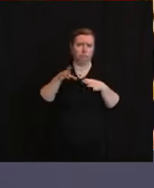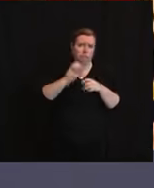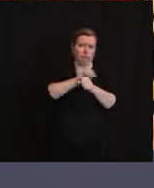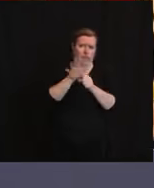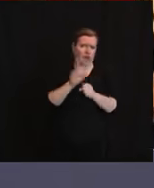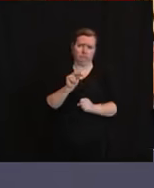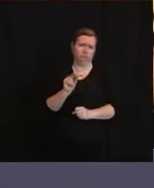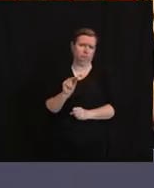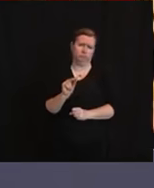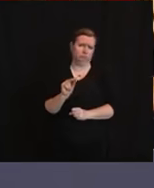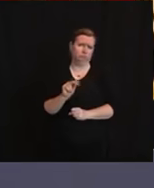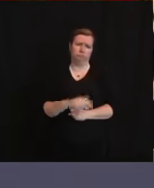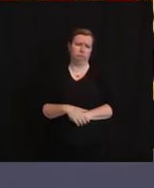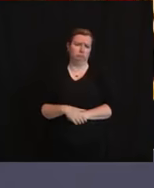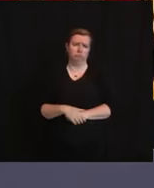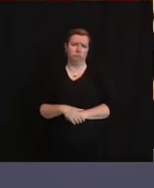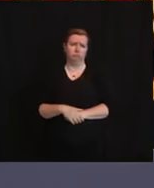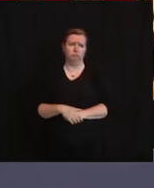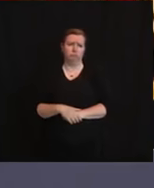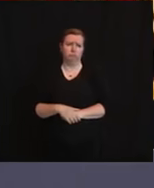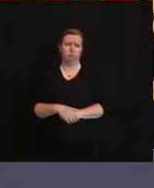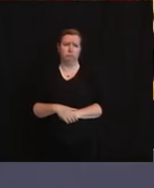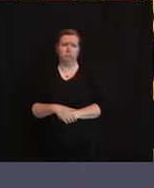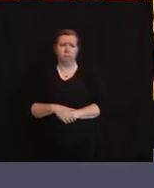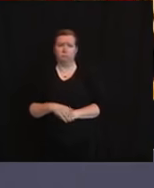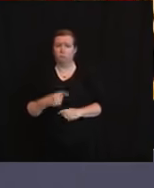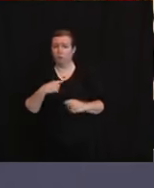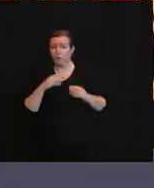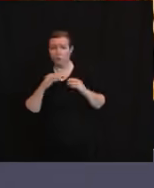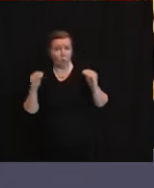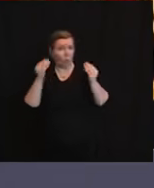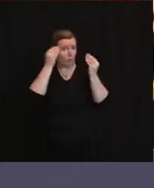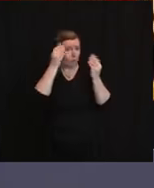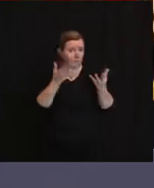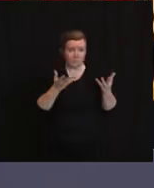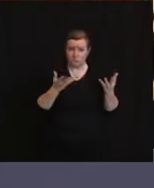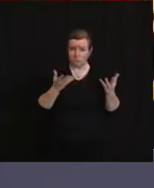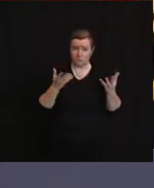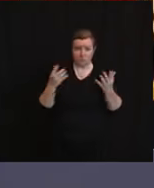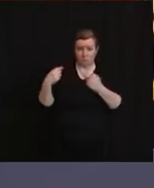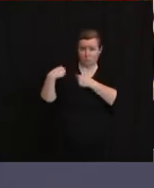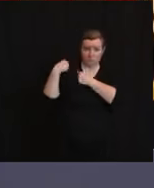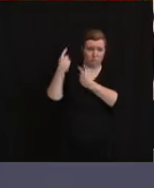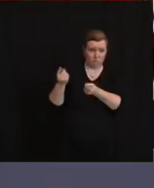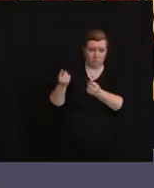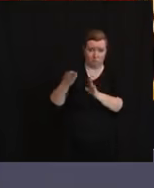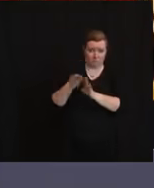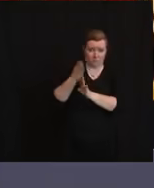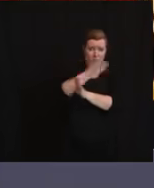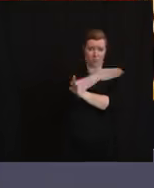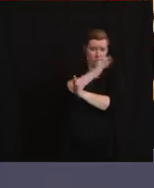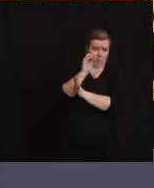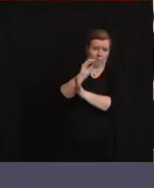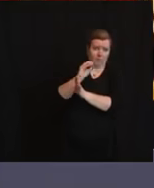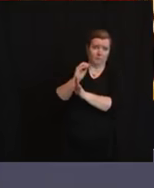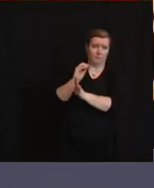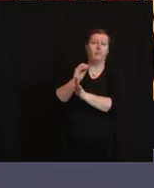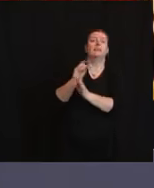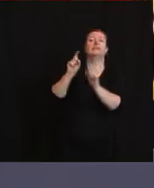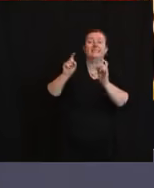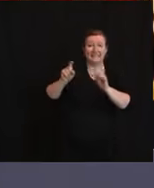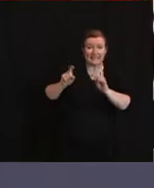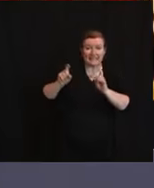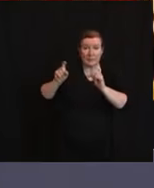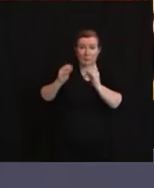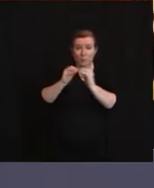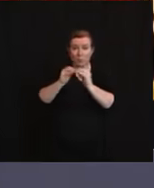a Herculean job to go from nowhere to where we are on testing. A lot of it has to do with an increased access to testing.